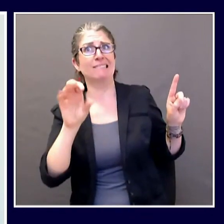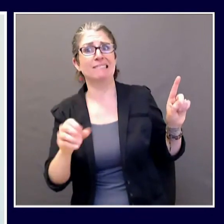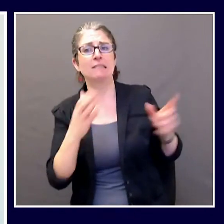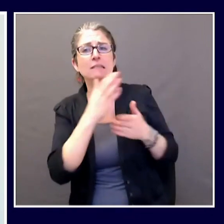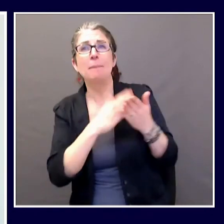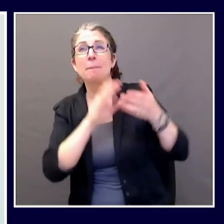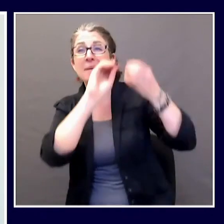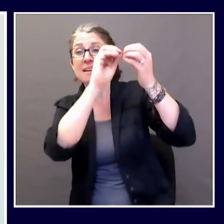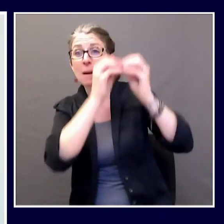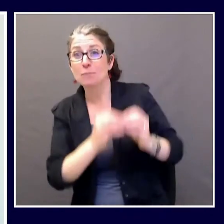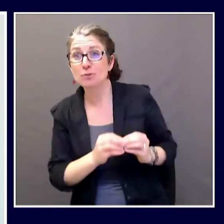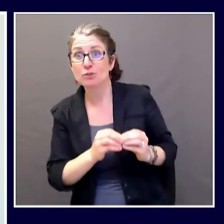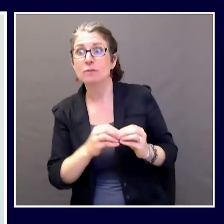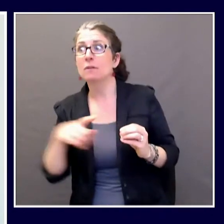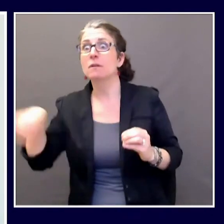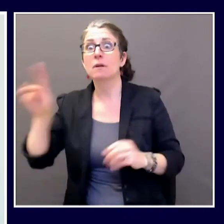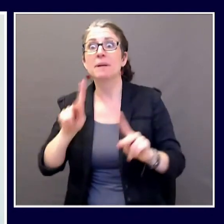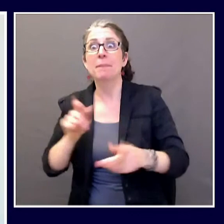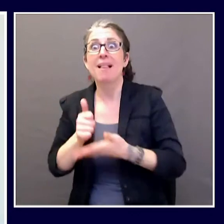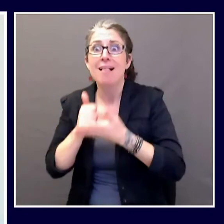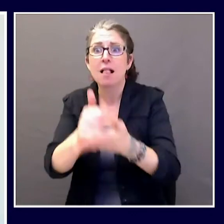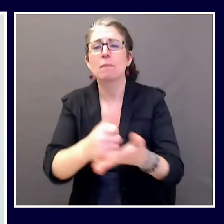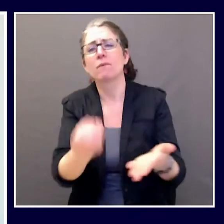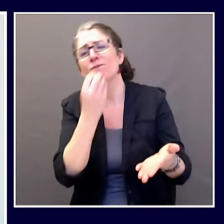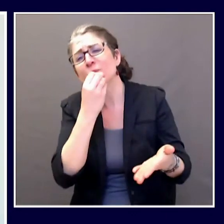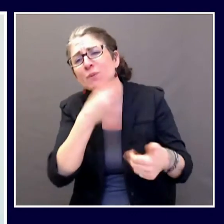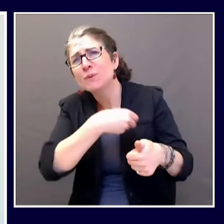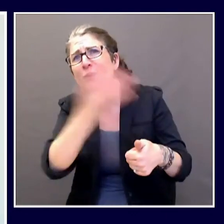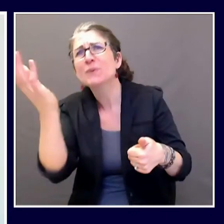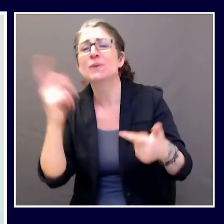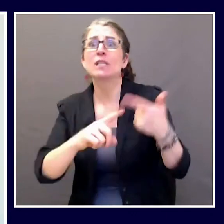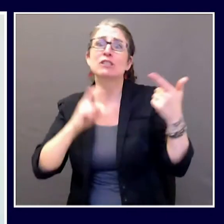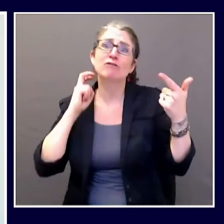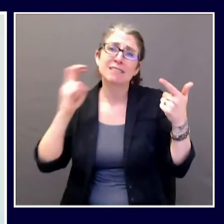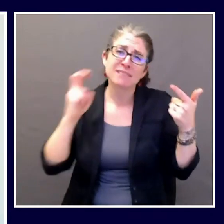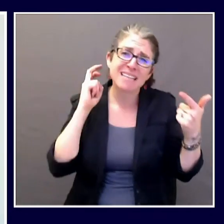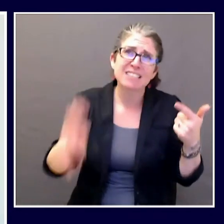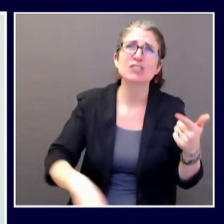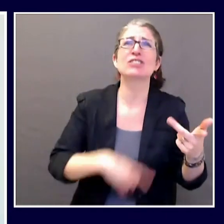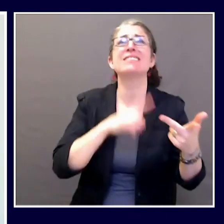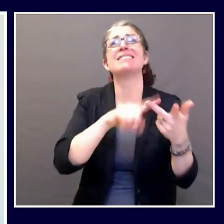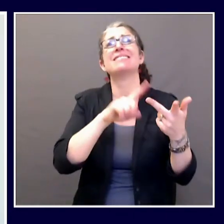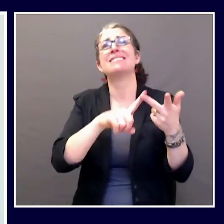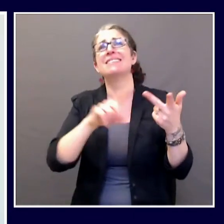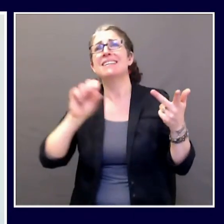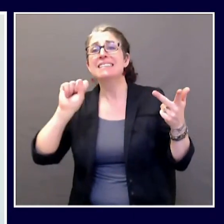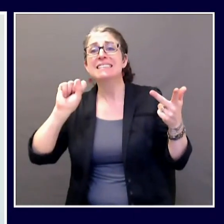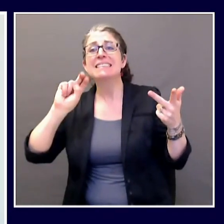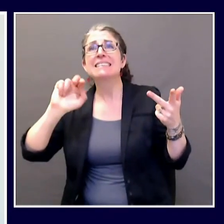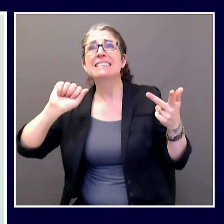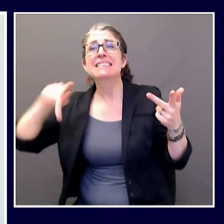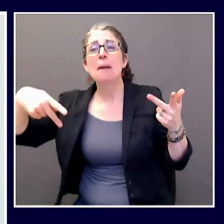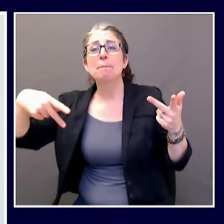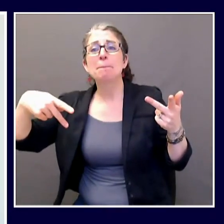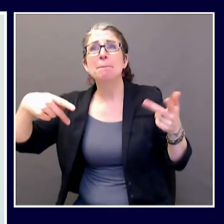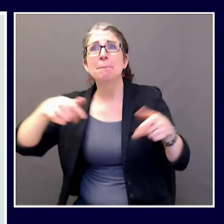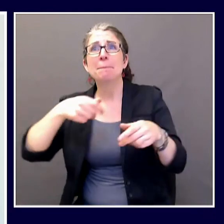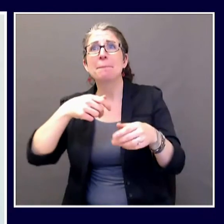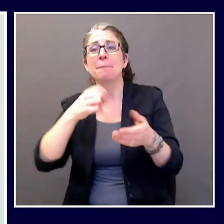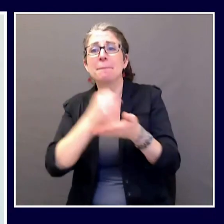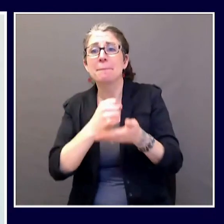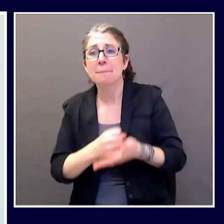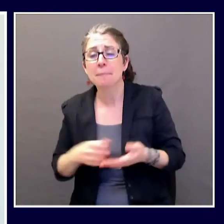able to extend some of our food supplement or SNAP benefits for a longer period of time, to say nothing of the extended